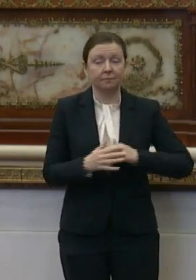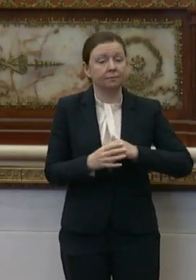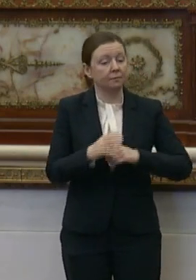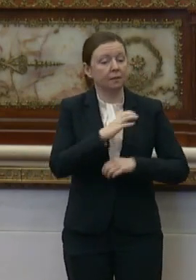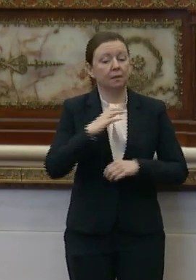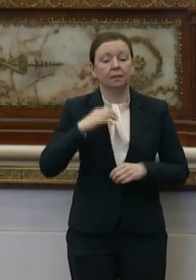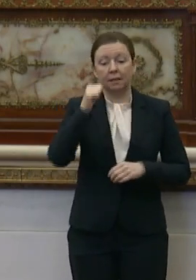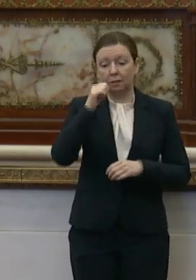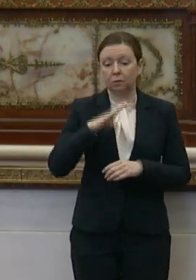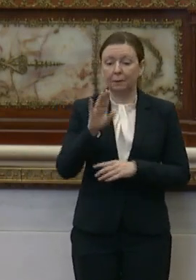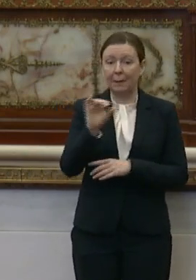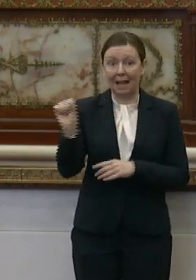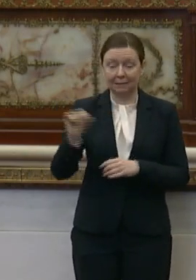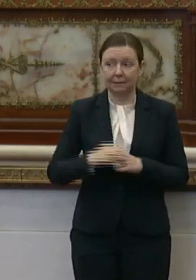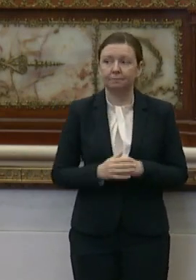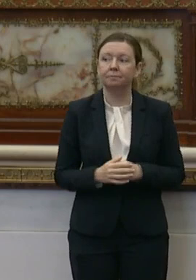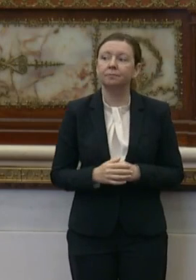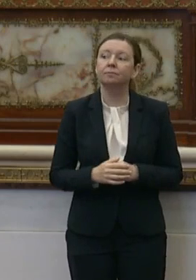Councilwoman Bass?